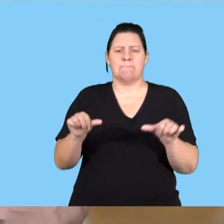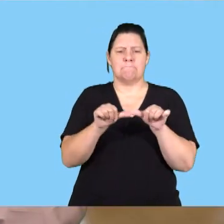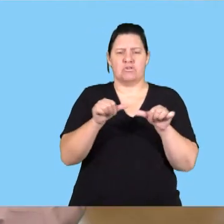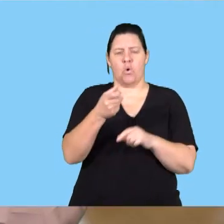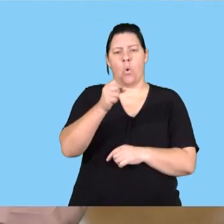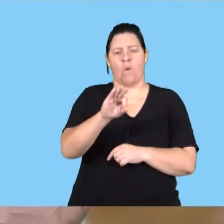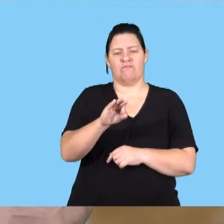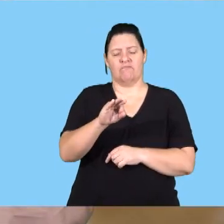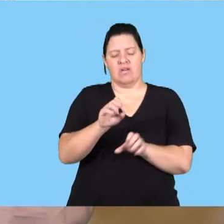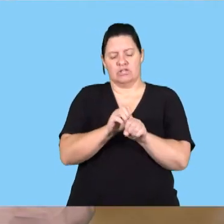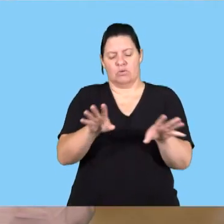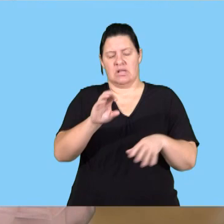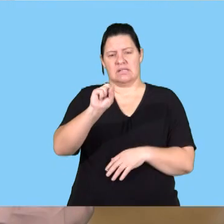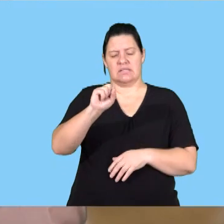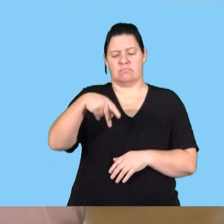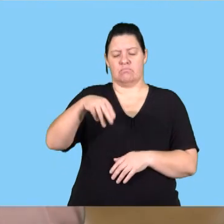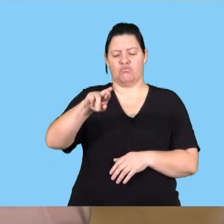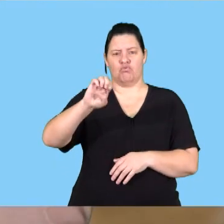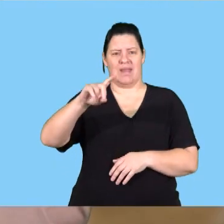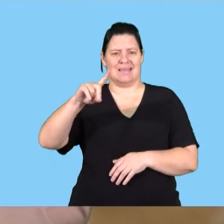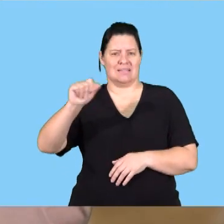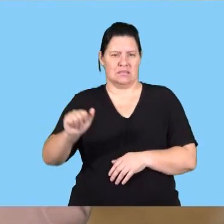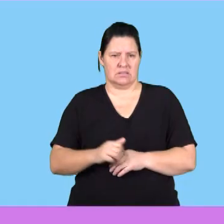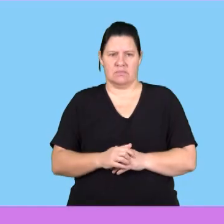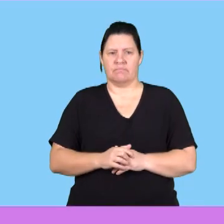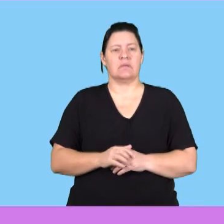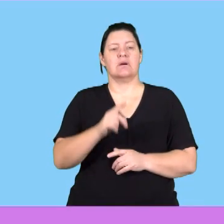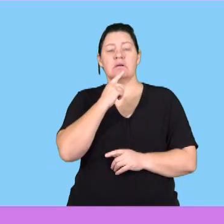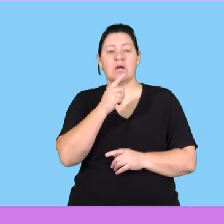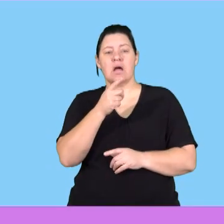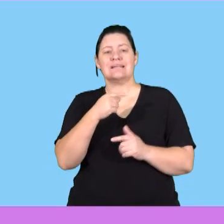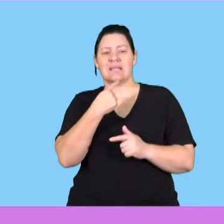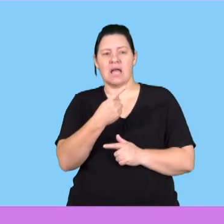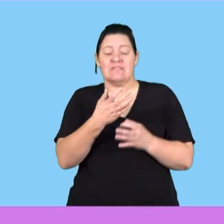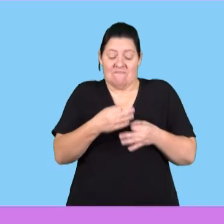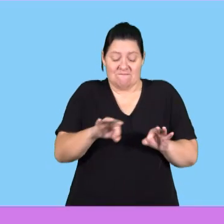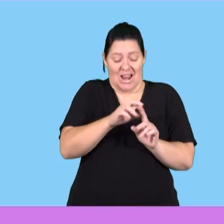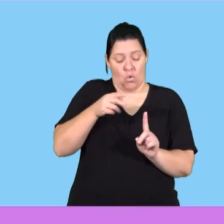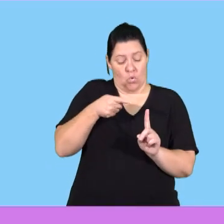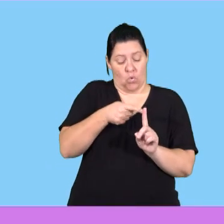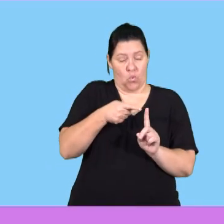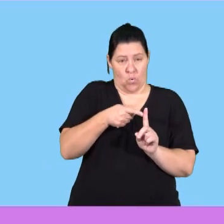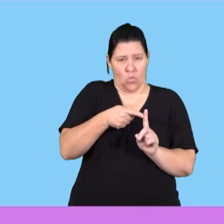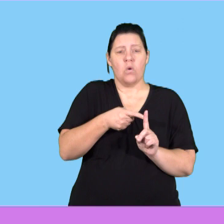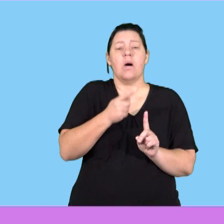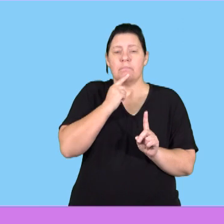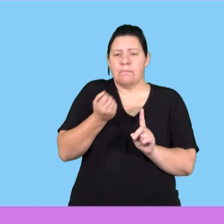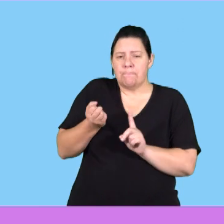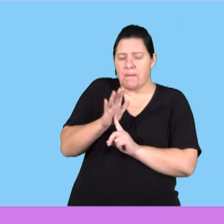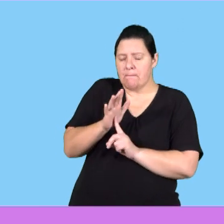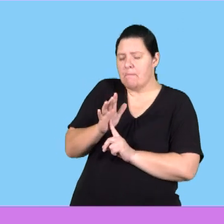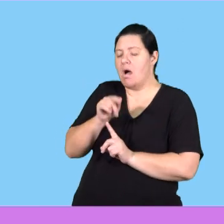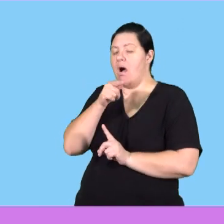refer to measures of spread? So I've indicated here that a measure of spread is a value that provides